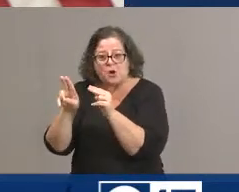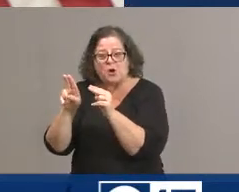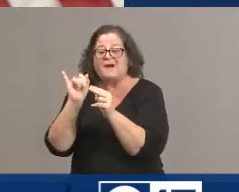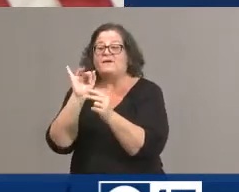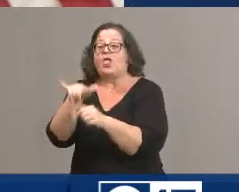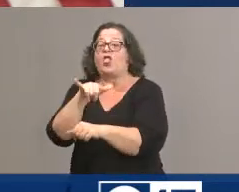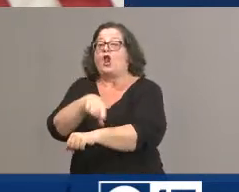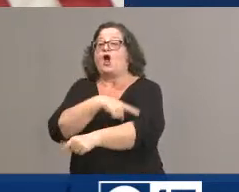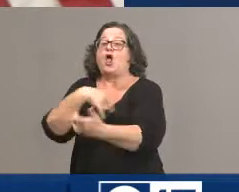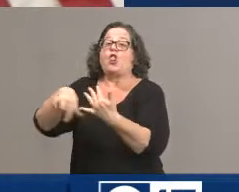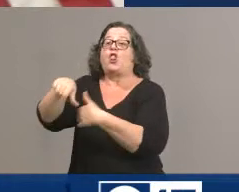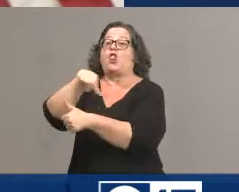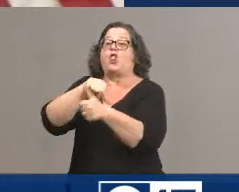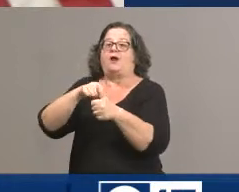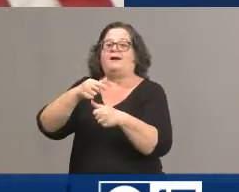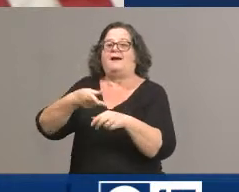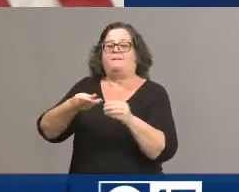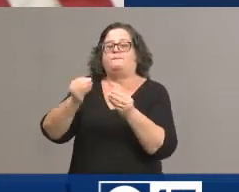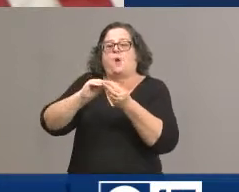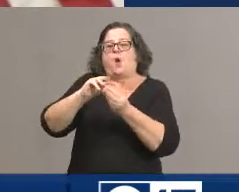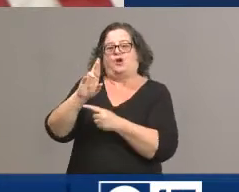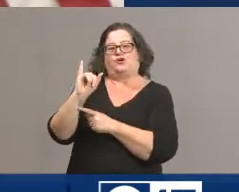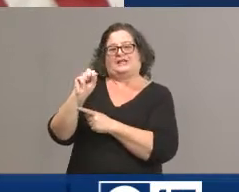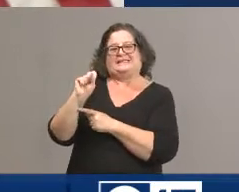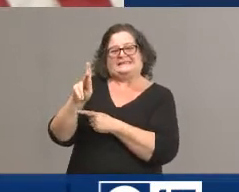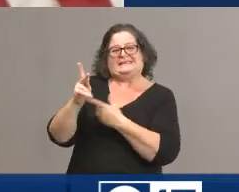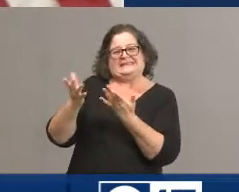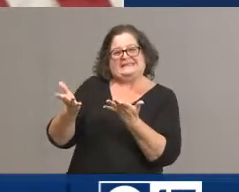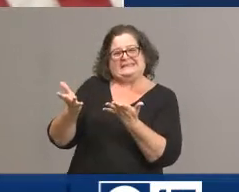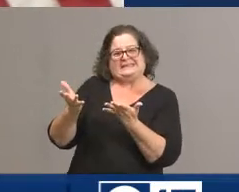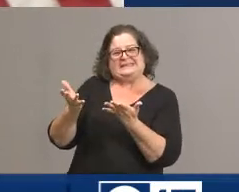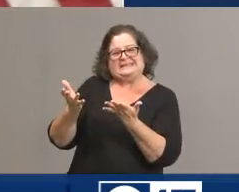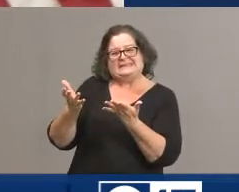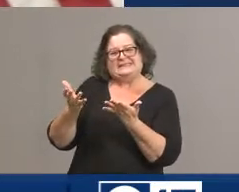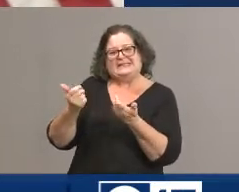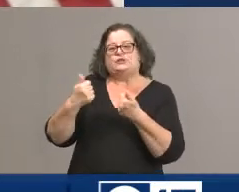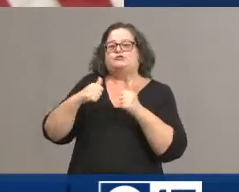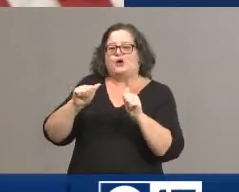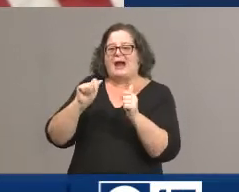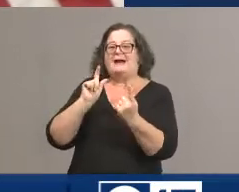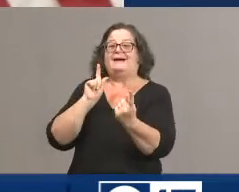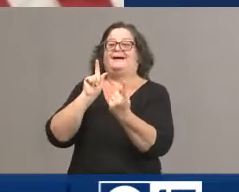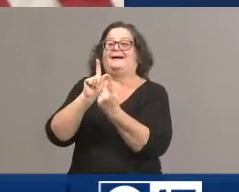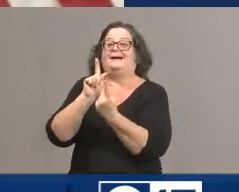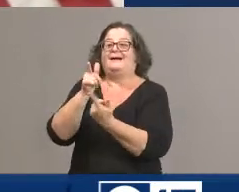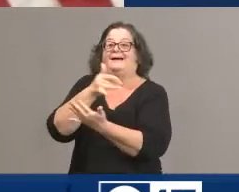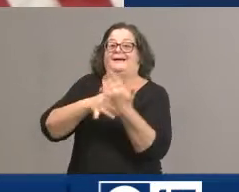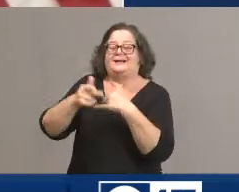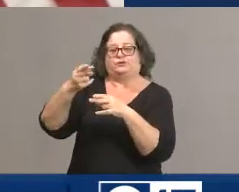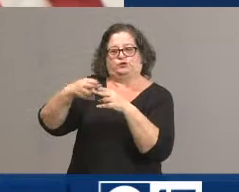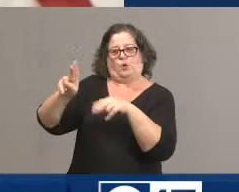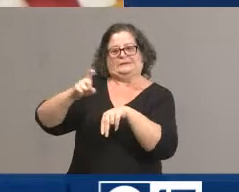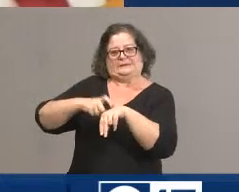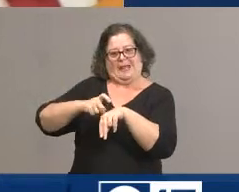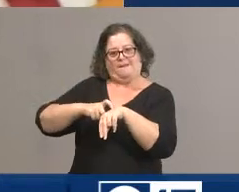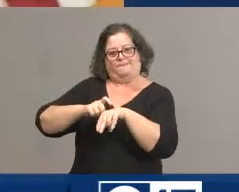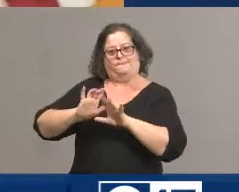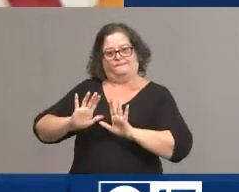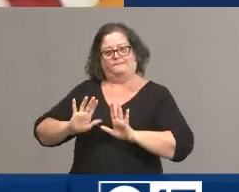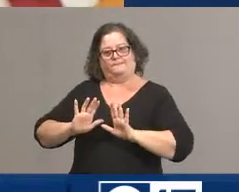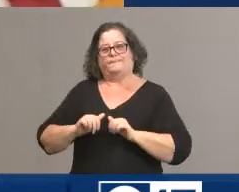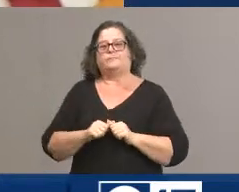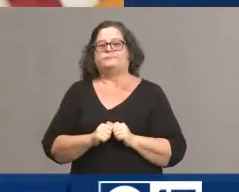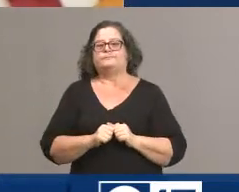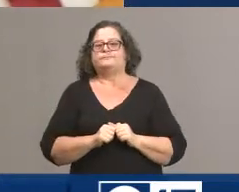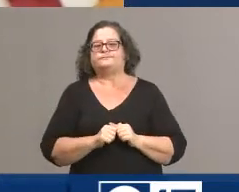that you're decreasing your time that you spend in close proximity with others, and it also protects them in case you might be